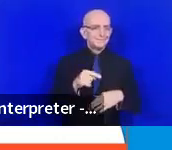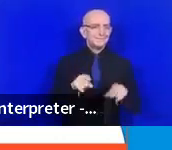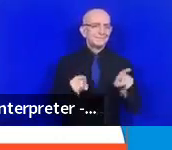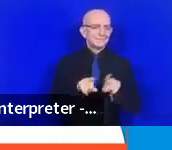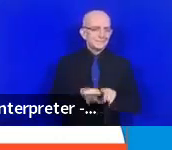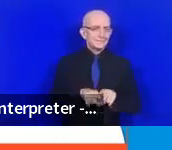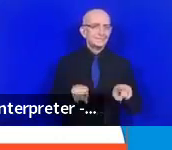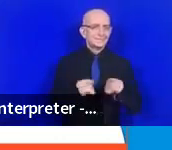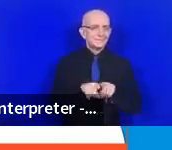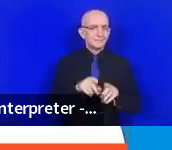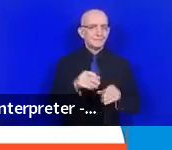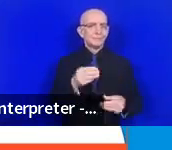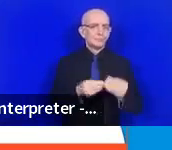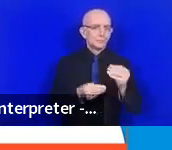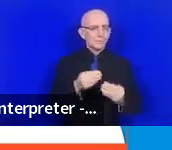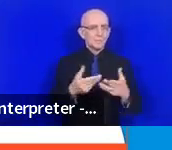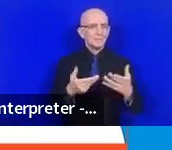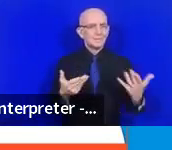forum,